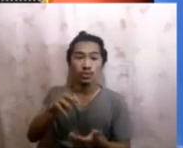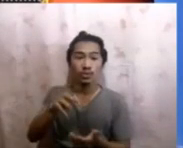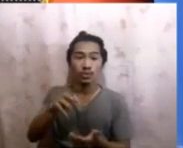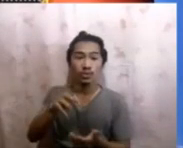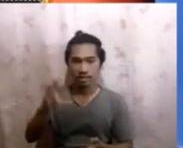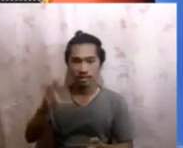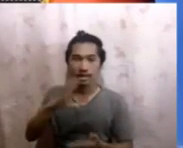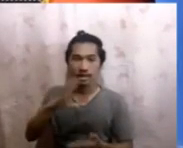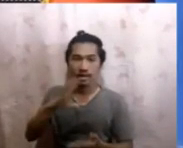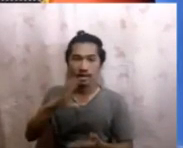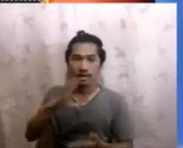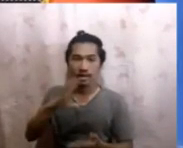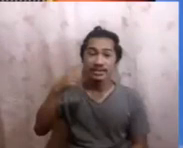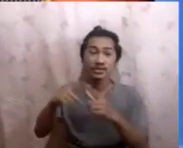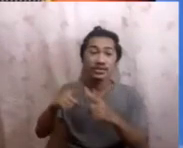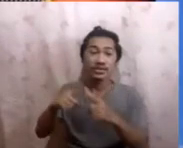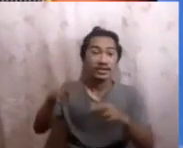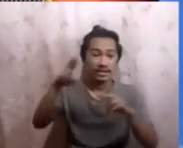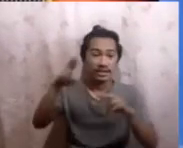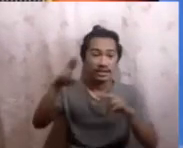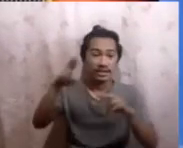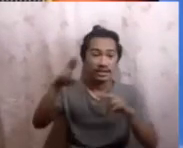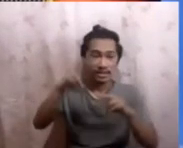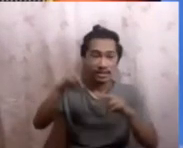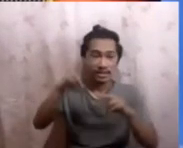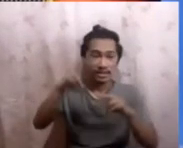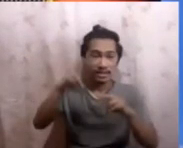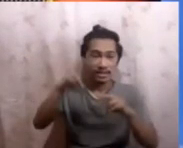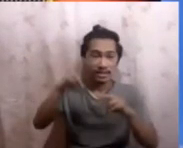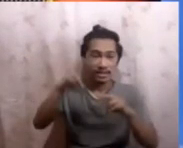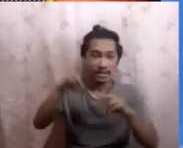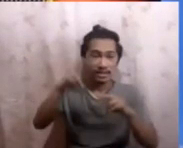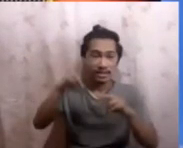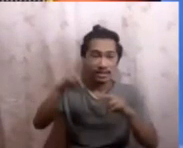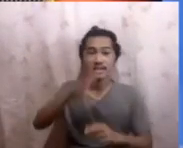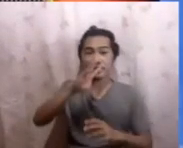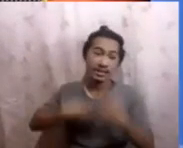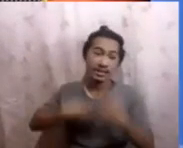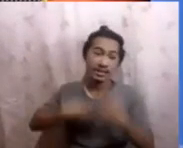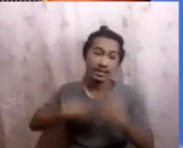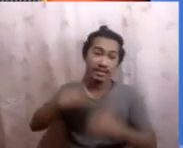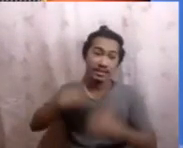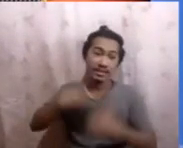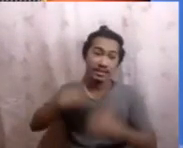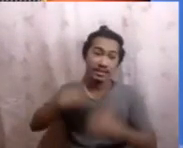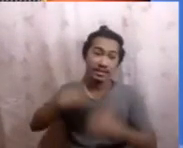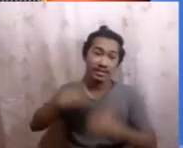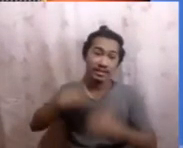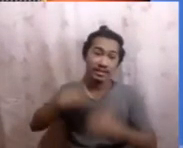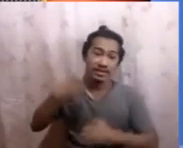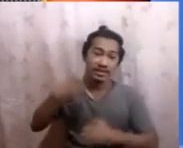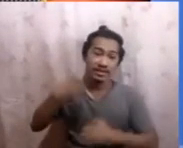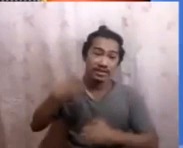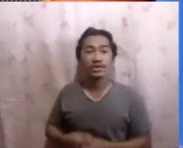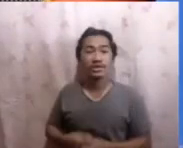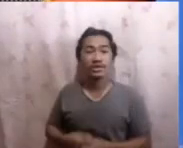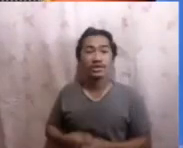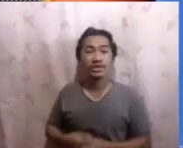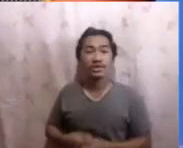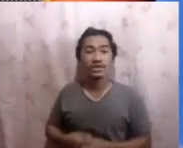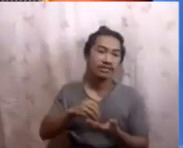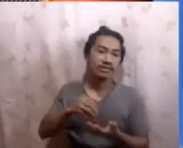your university director, Dr. Nona Fez-Tola, saying, buckle up, enjoy the